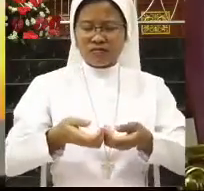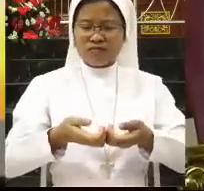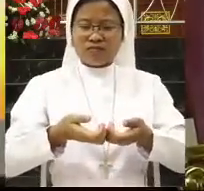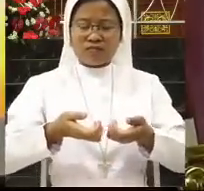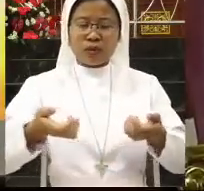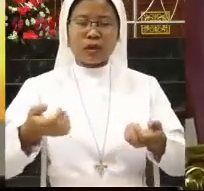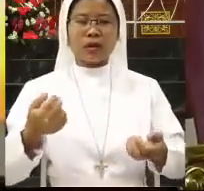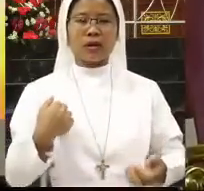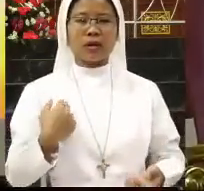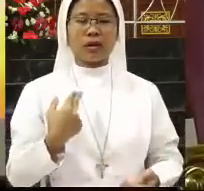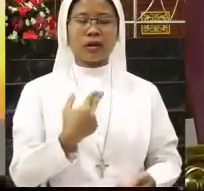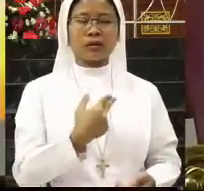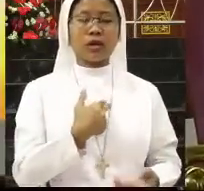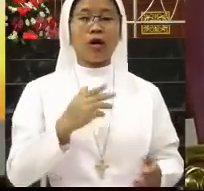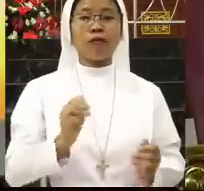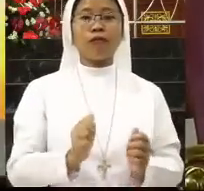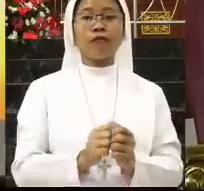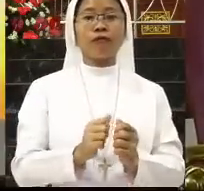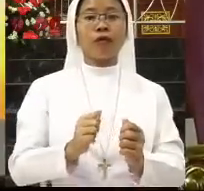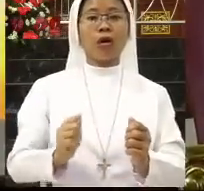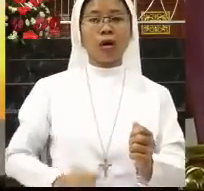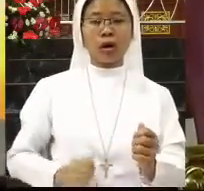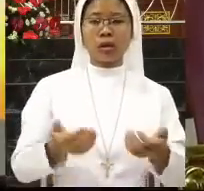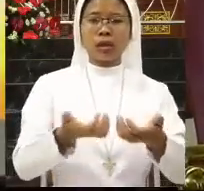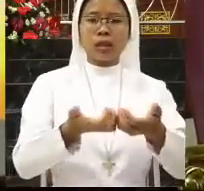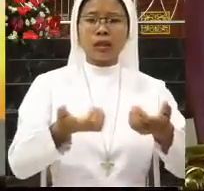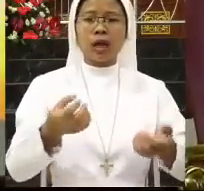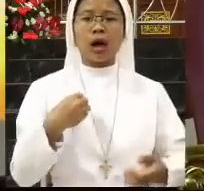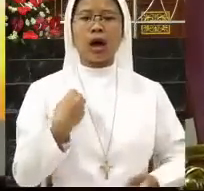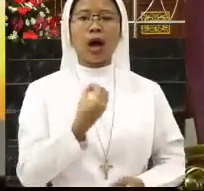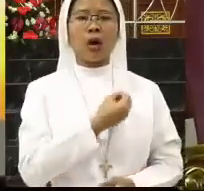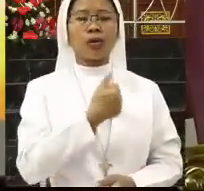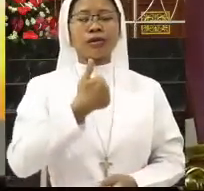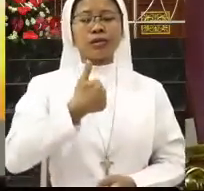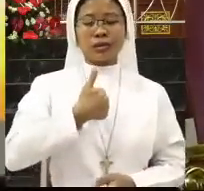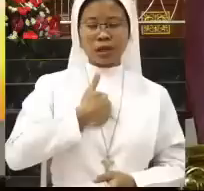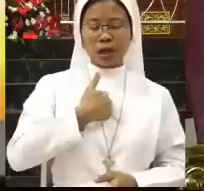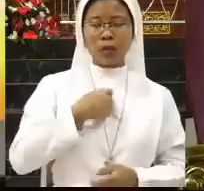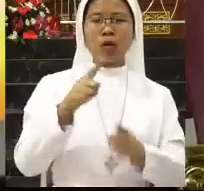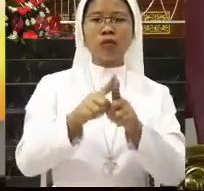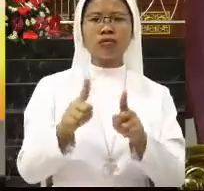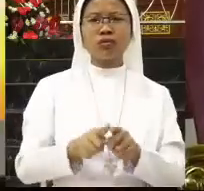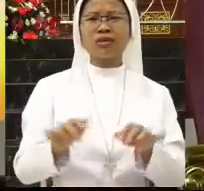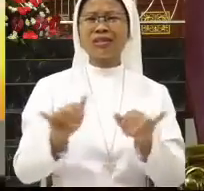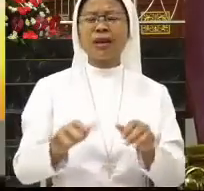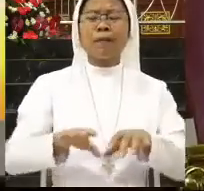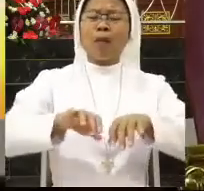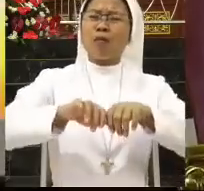and even tears our own selves.